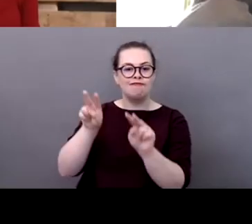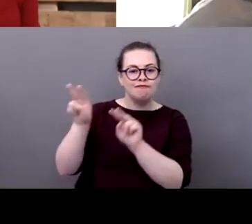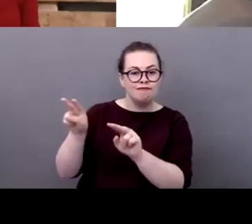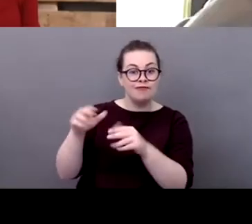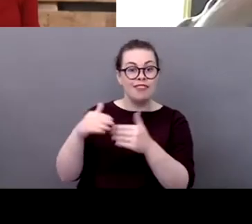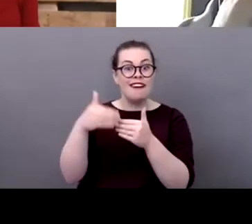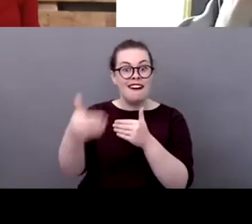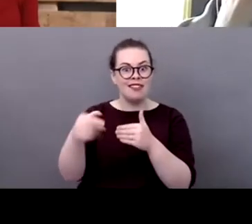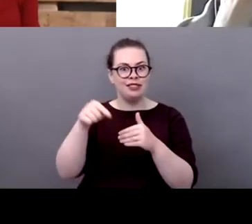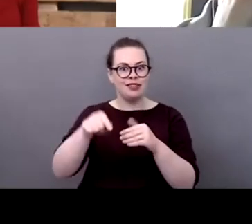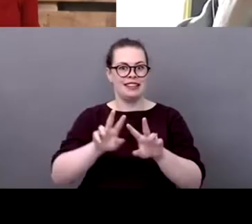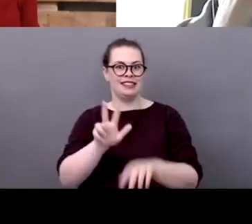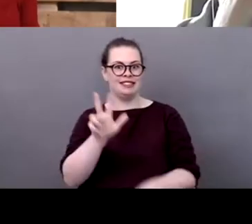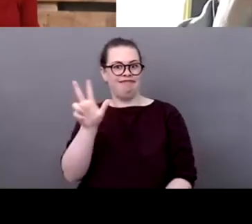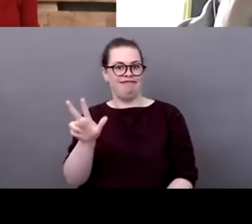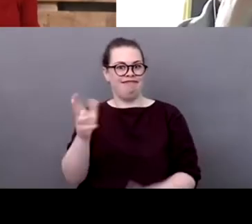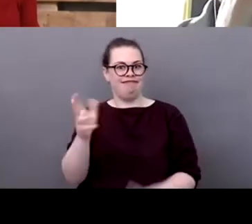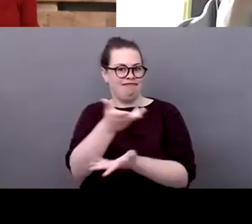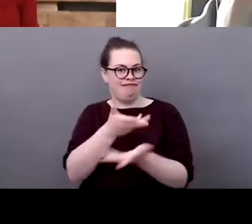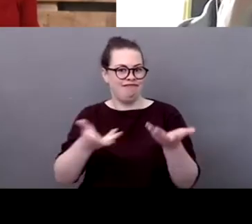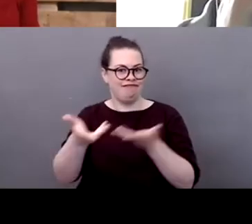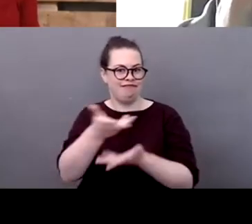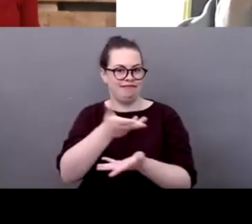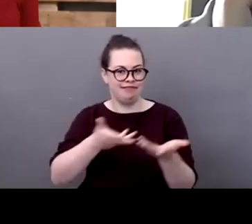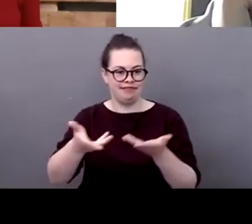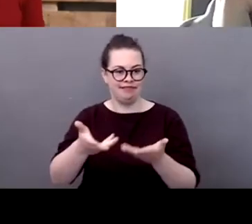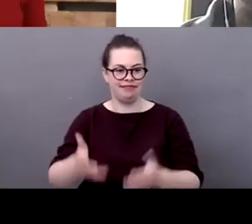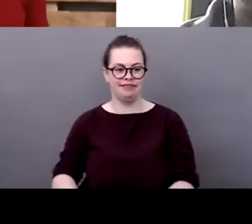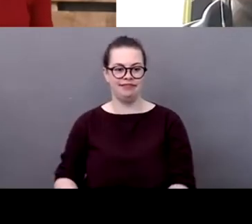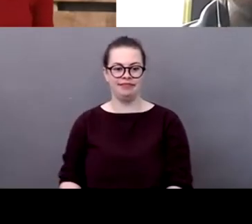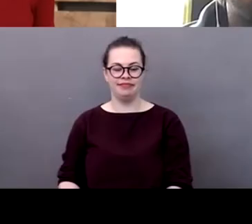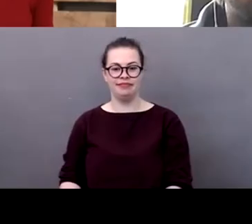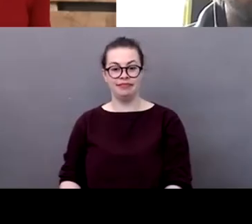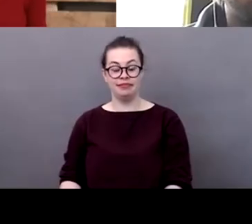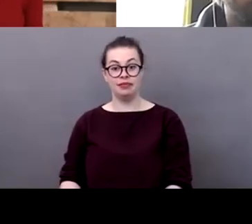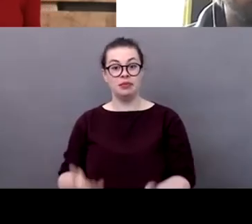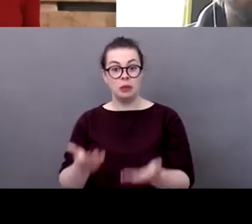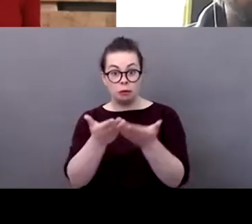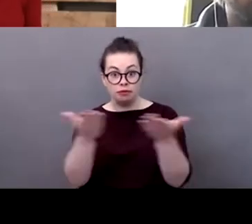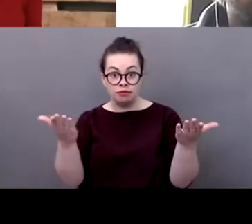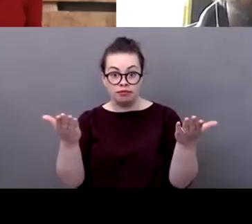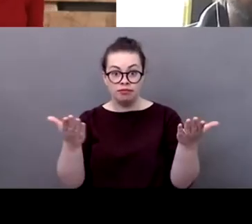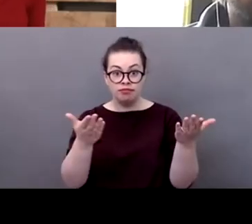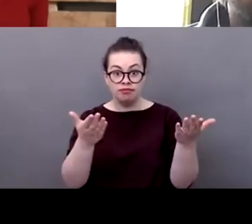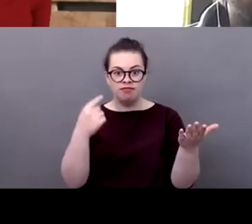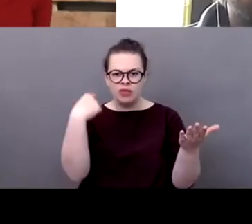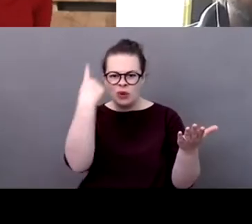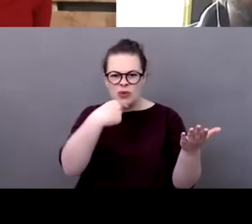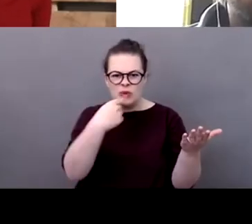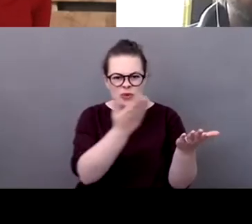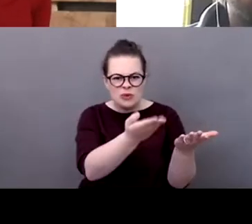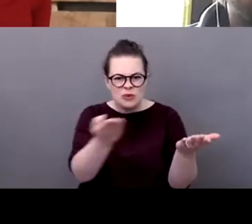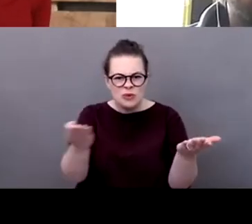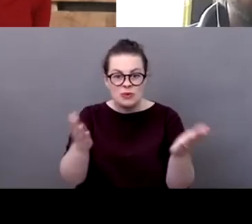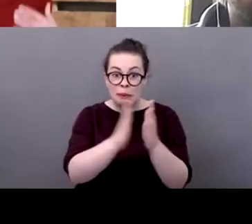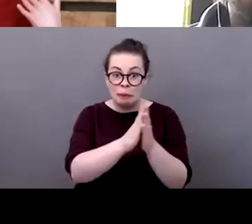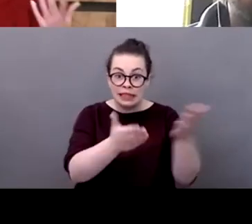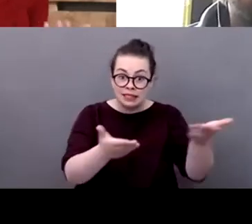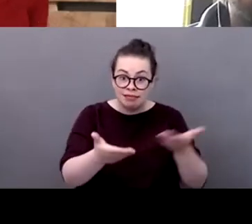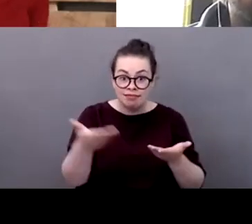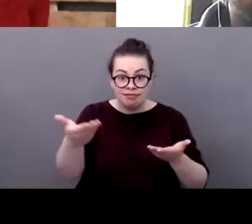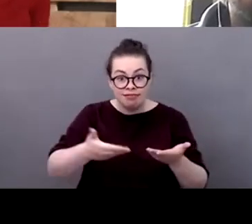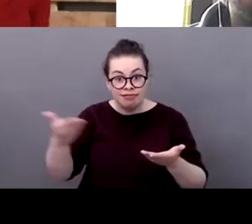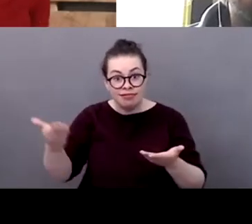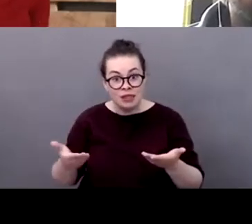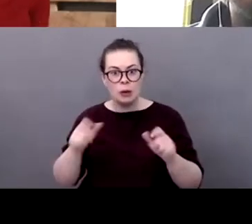session. I will let you present yourself quickly so that people can know who you are. I